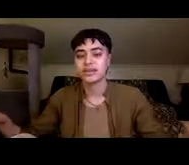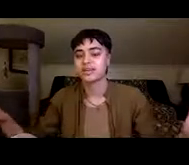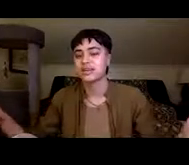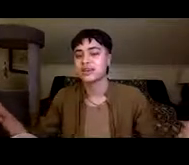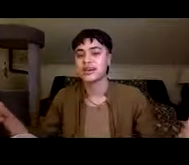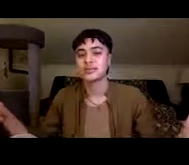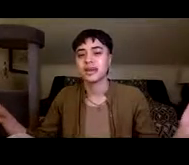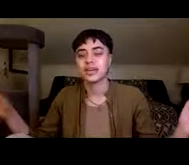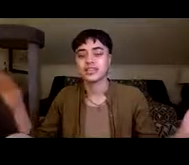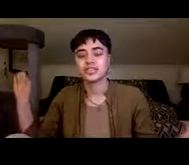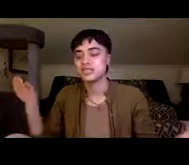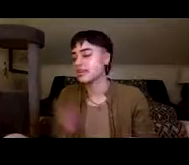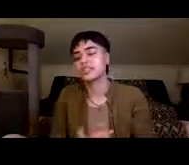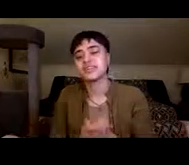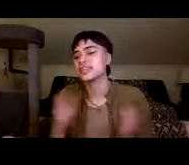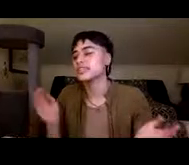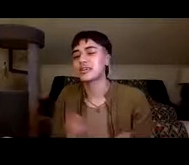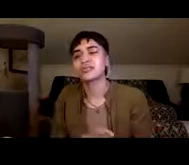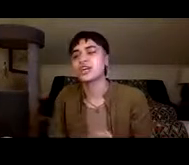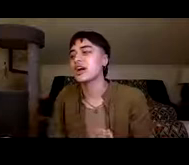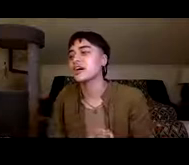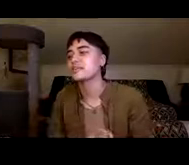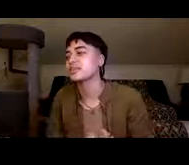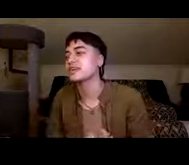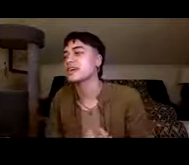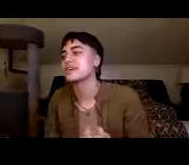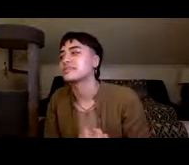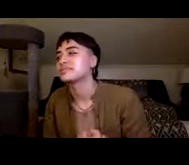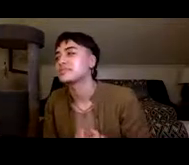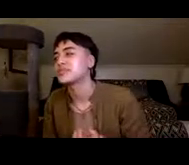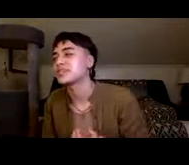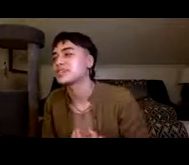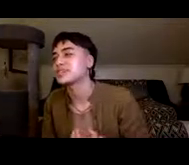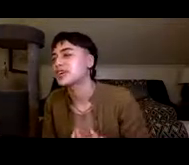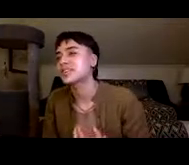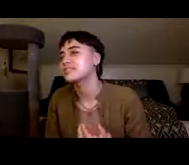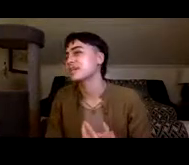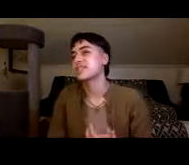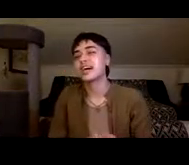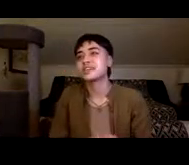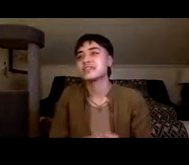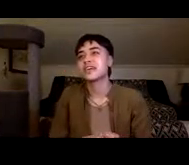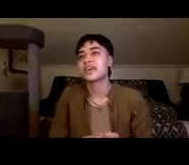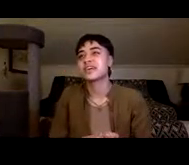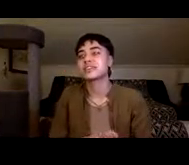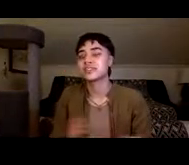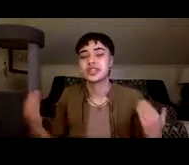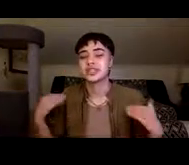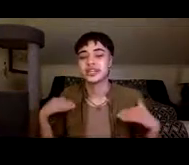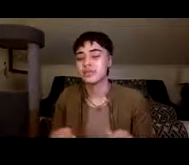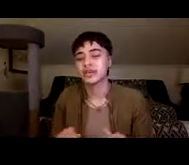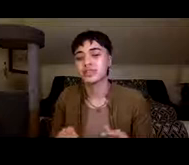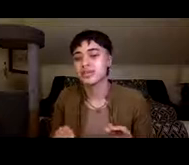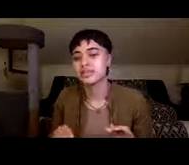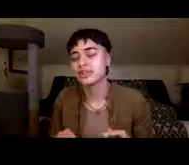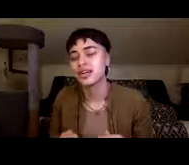where I just graduated, no job, just trying to live my life, and during like